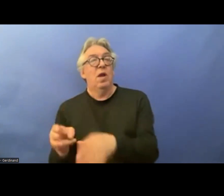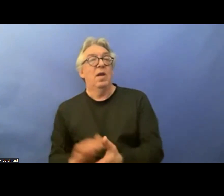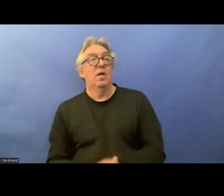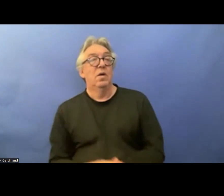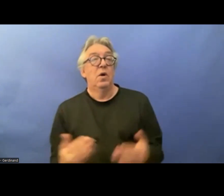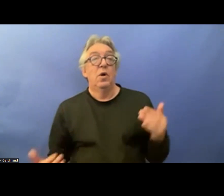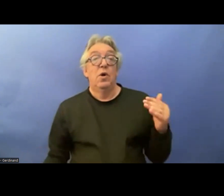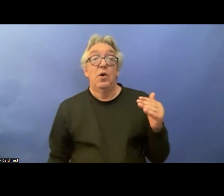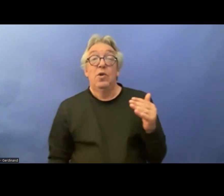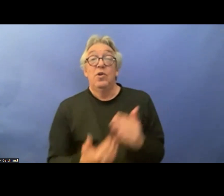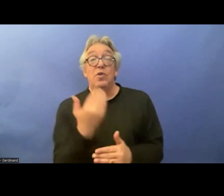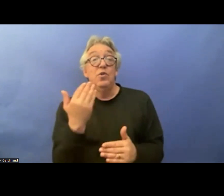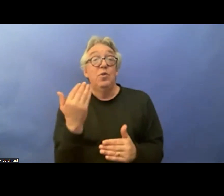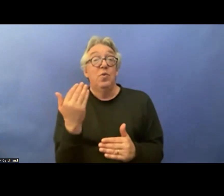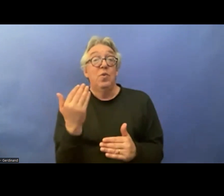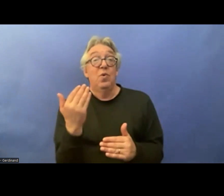AAP framework that was